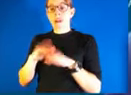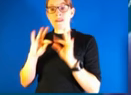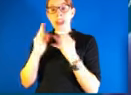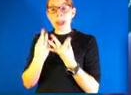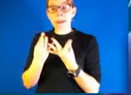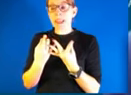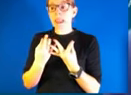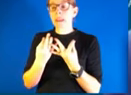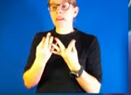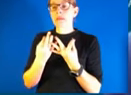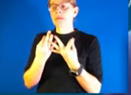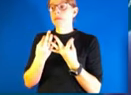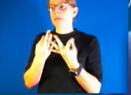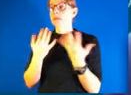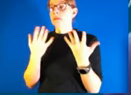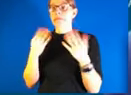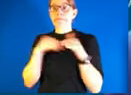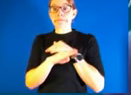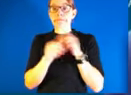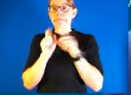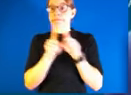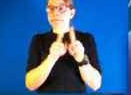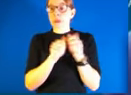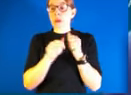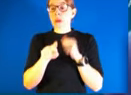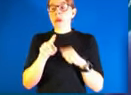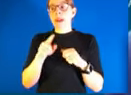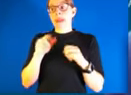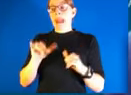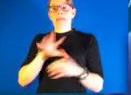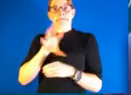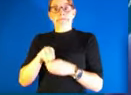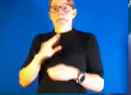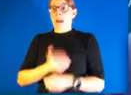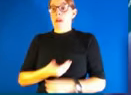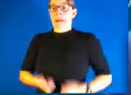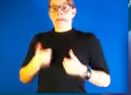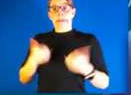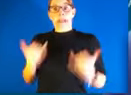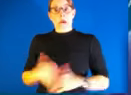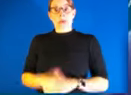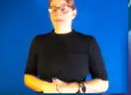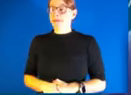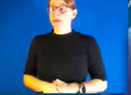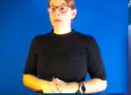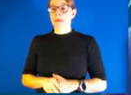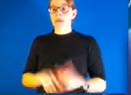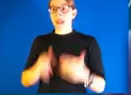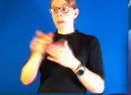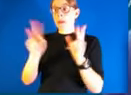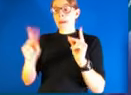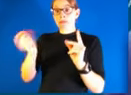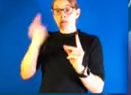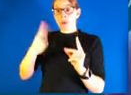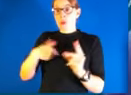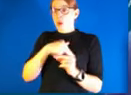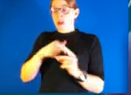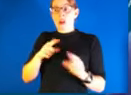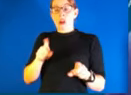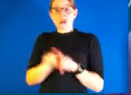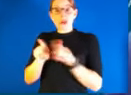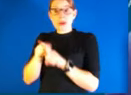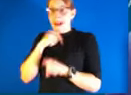stuff, those are just things that are a part of our reality now. And so trying to get people to understand that we are also not happy with the